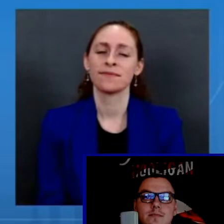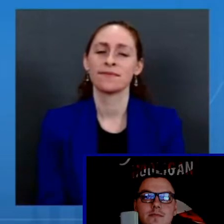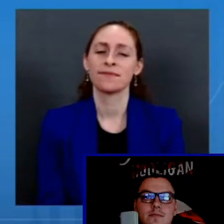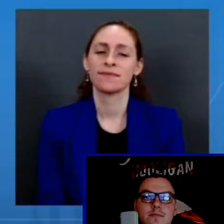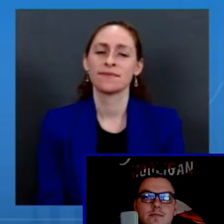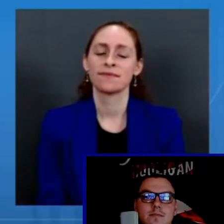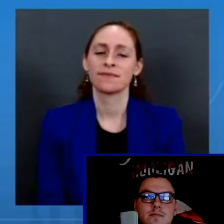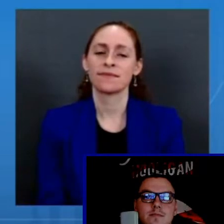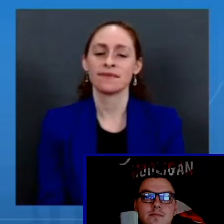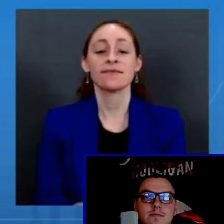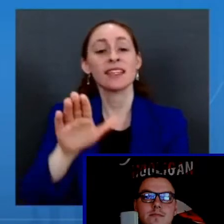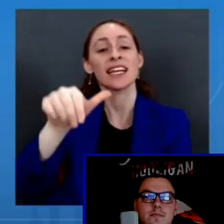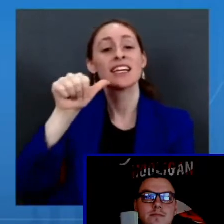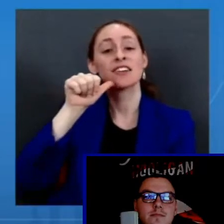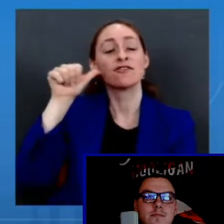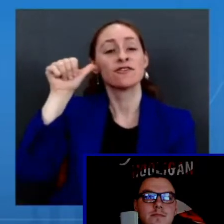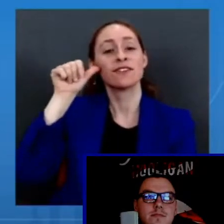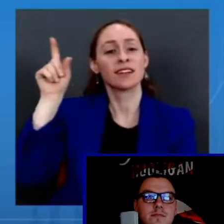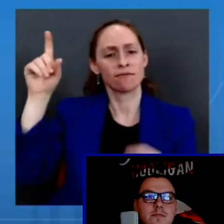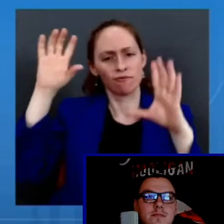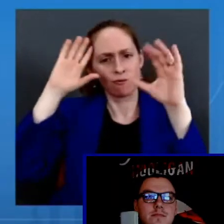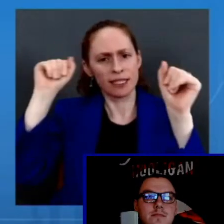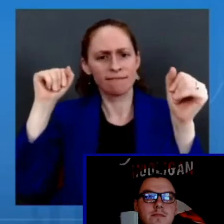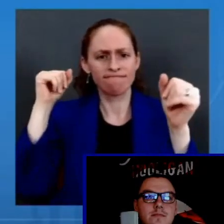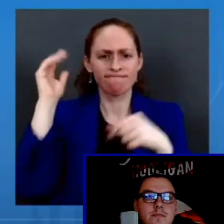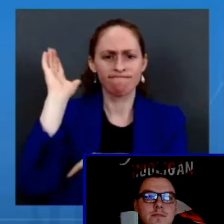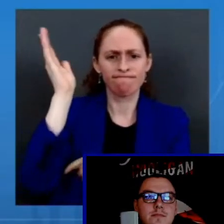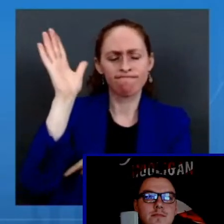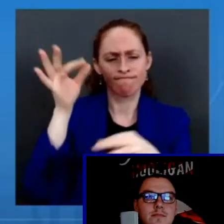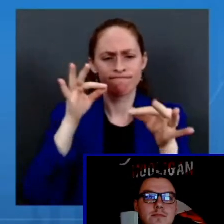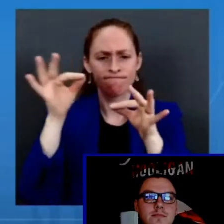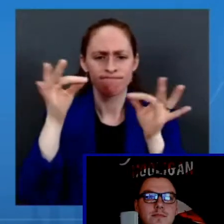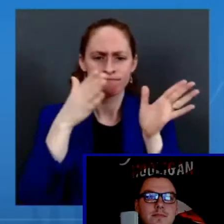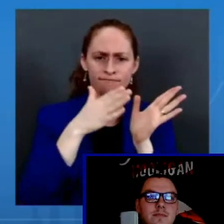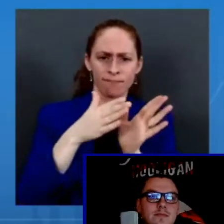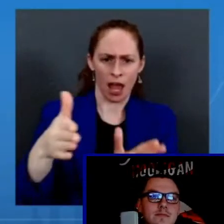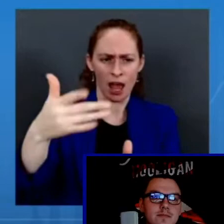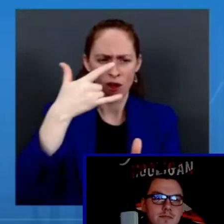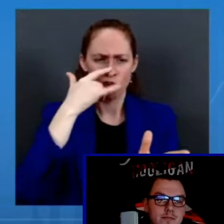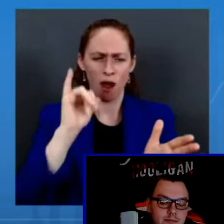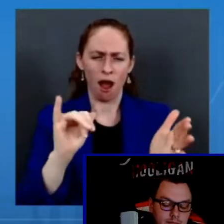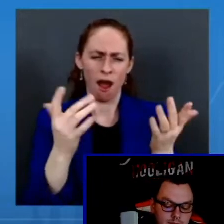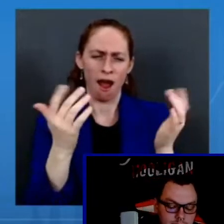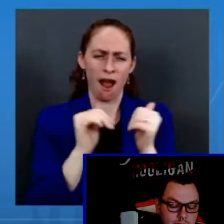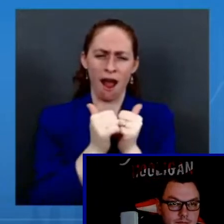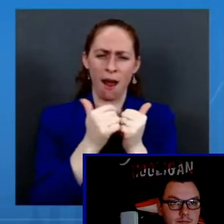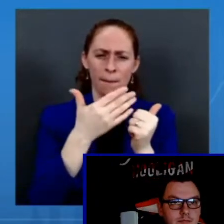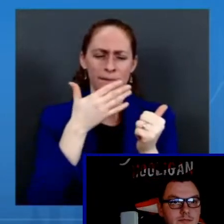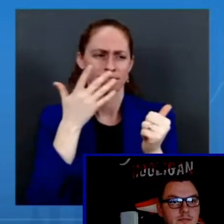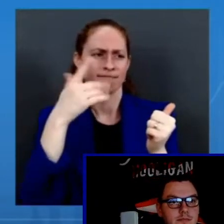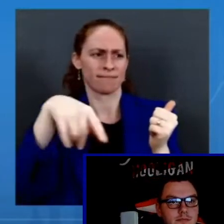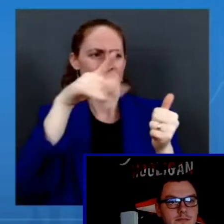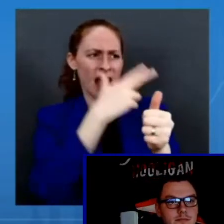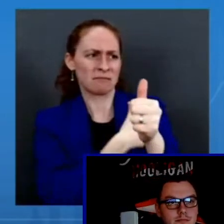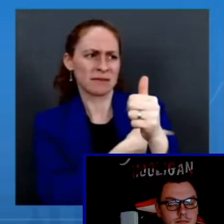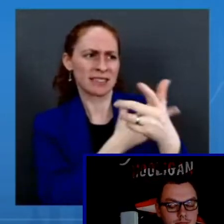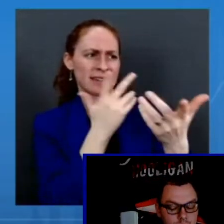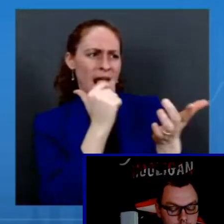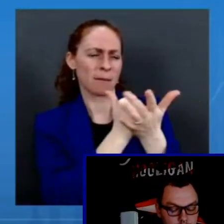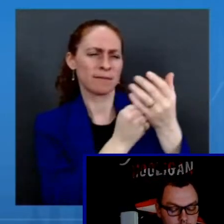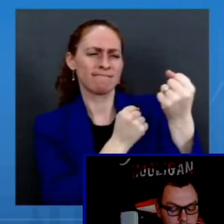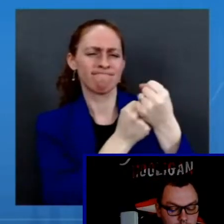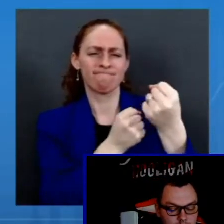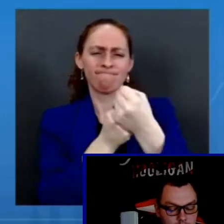as we face Omicron. These steps include more support for hospitals, including 1,000 military troops